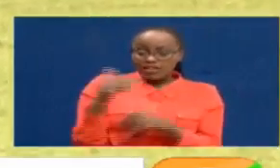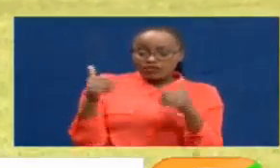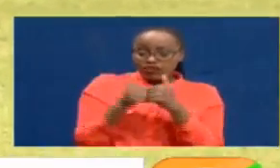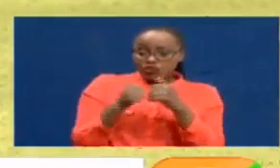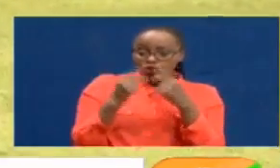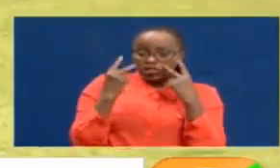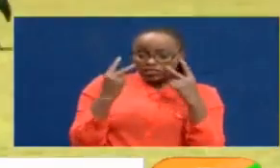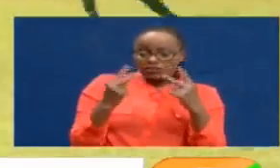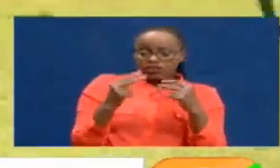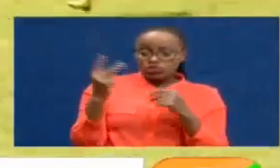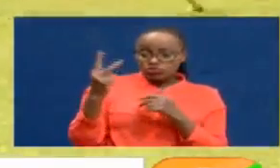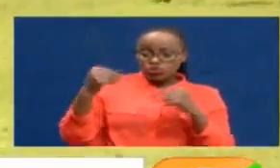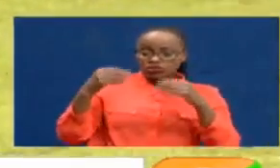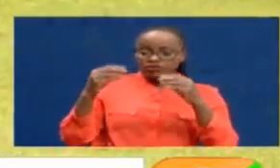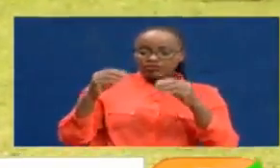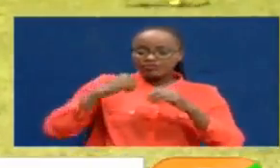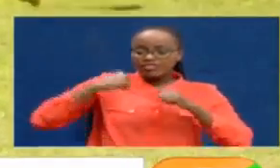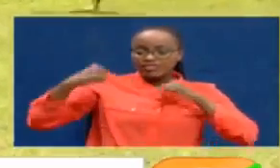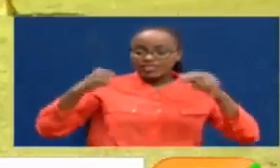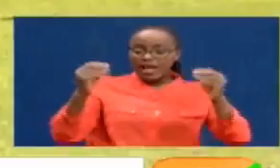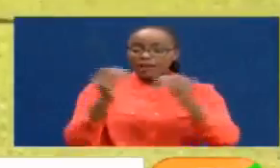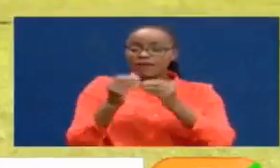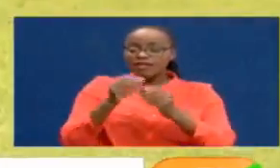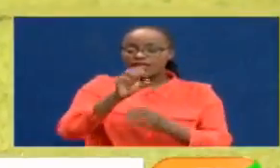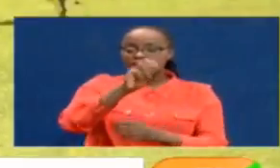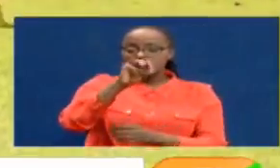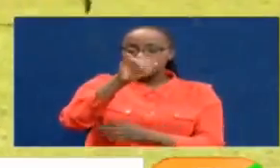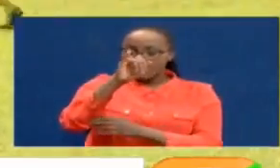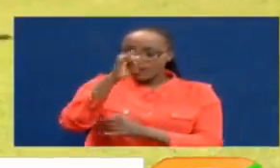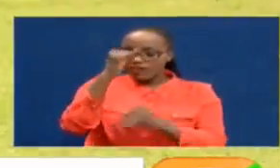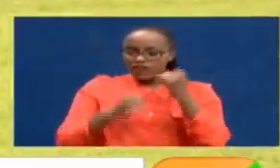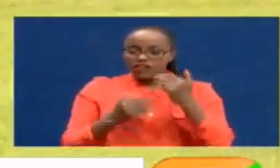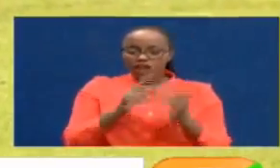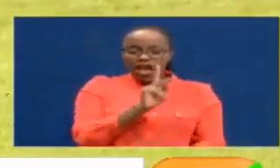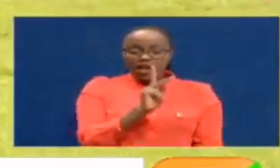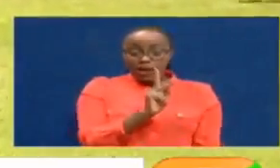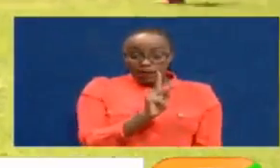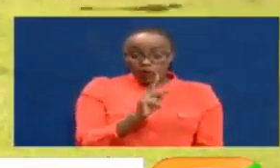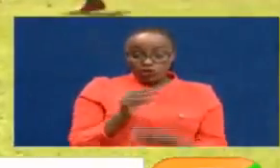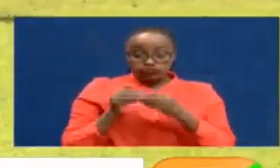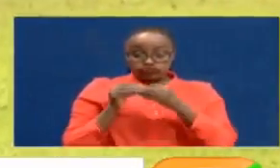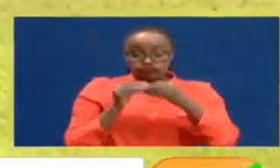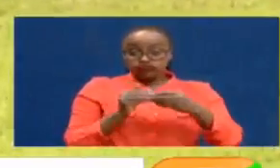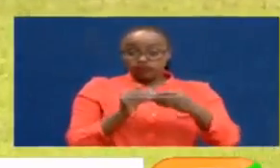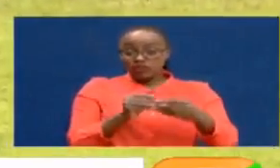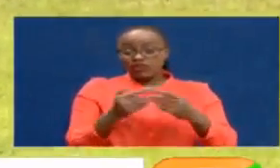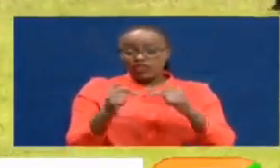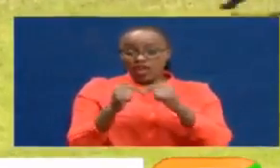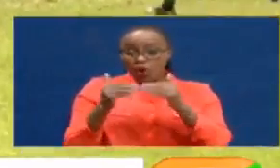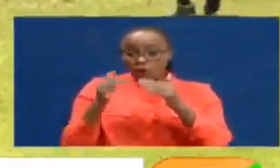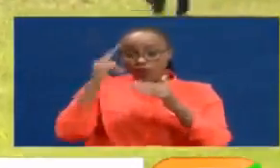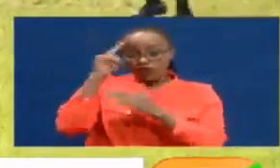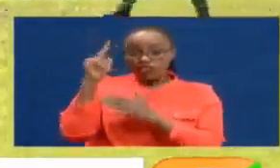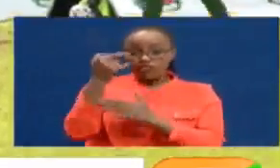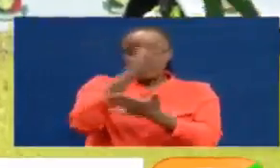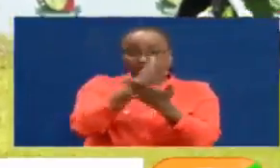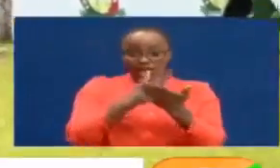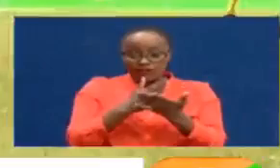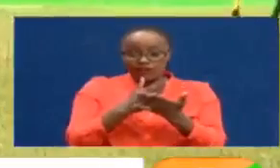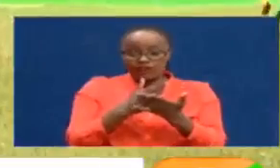two sides met in the semi-finals. Kapenguria Heroes took the lead as they dominated the opening exchanges of the first